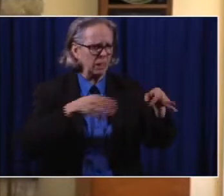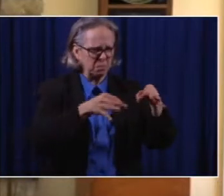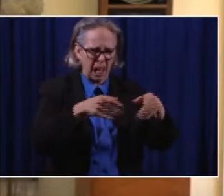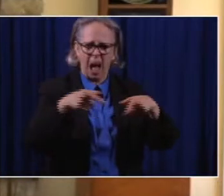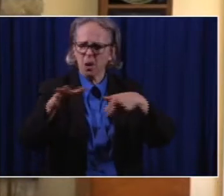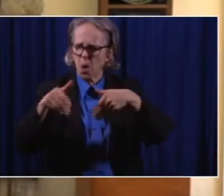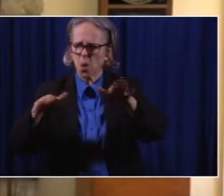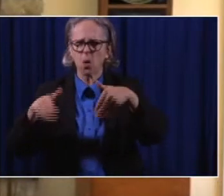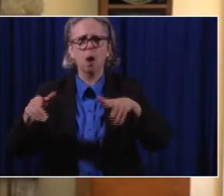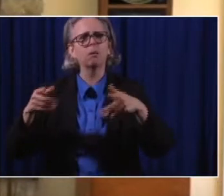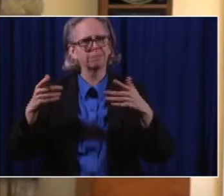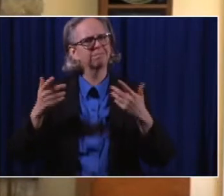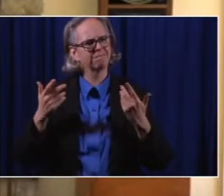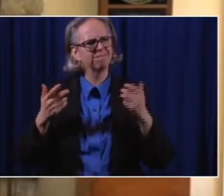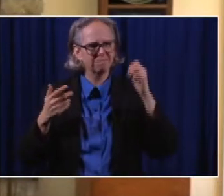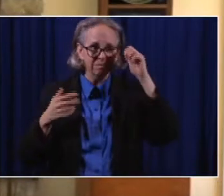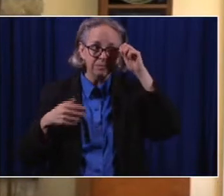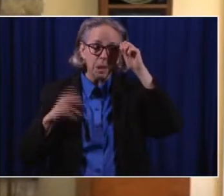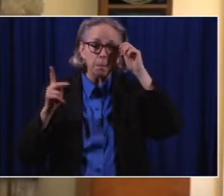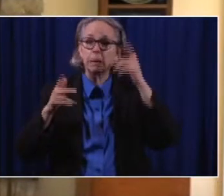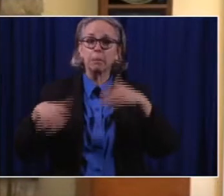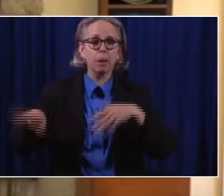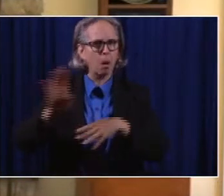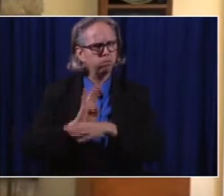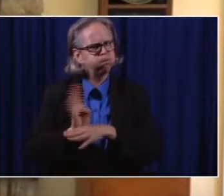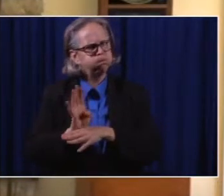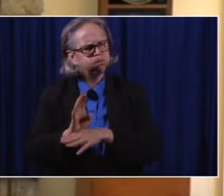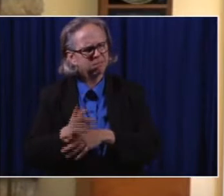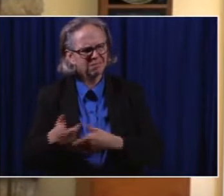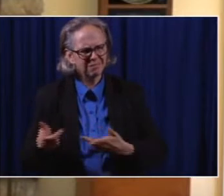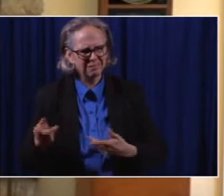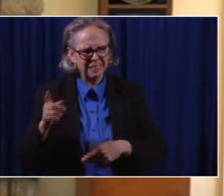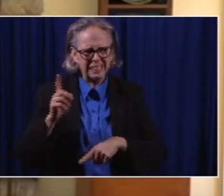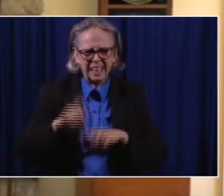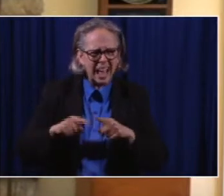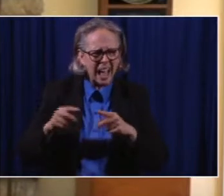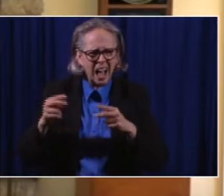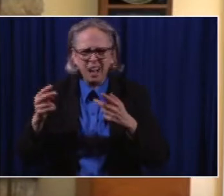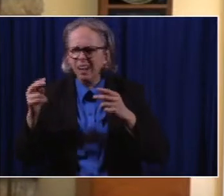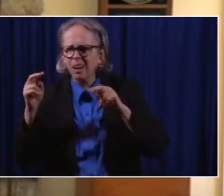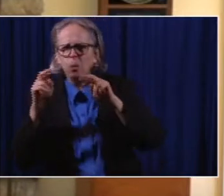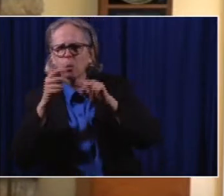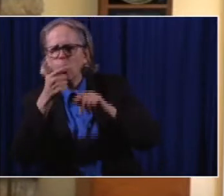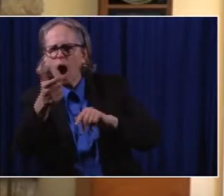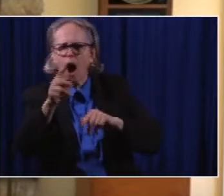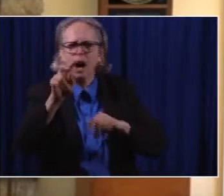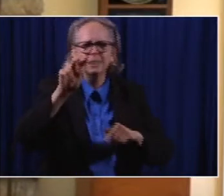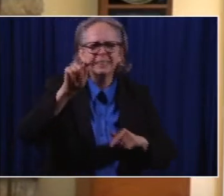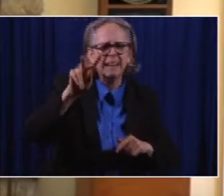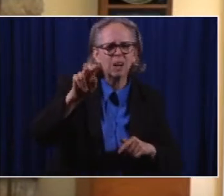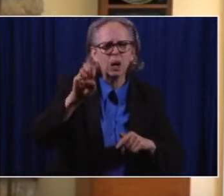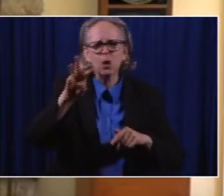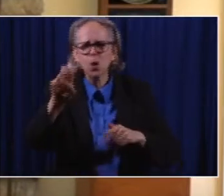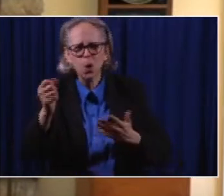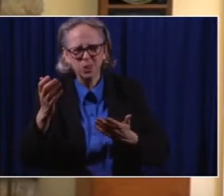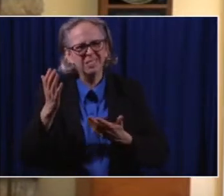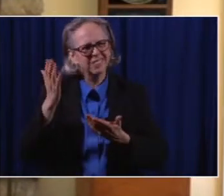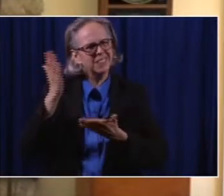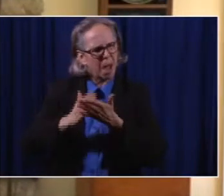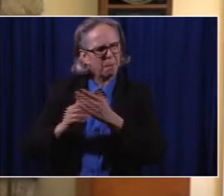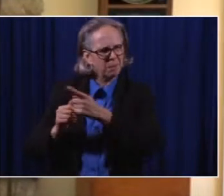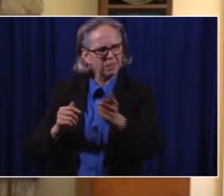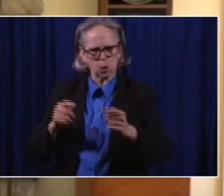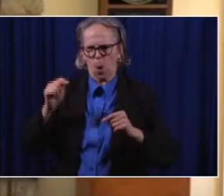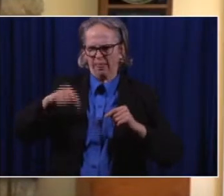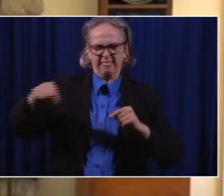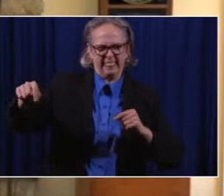knows exactly what's going on. And so it's bringing people together in counties is one way, to get back to your